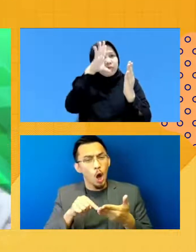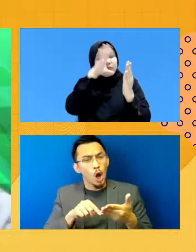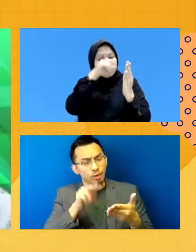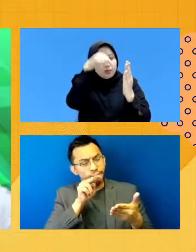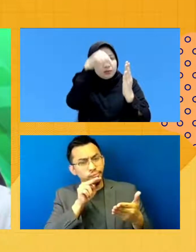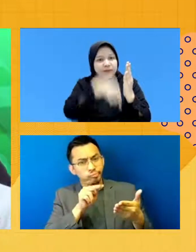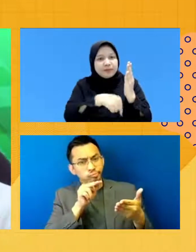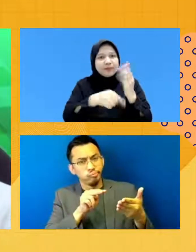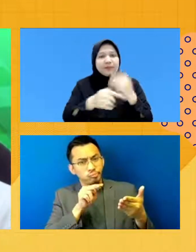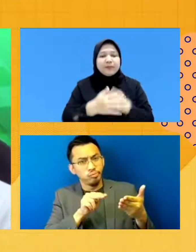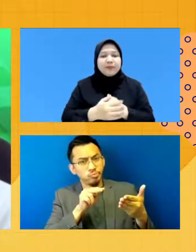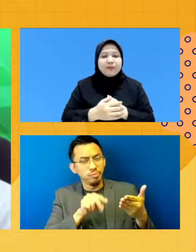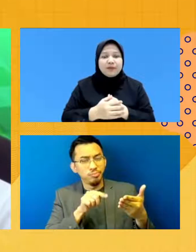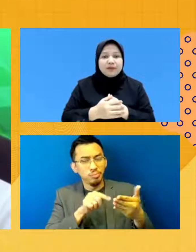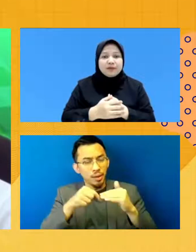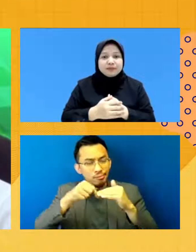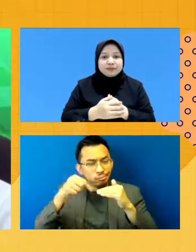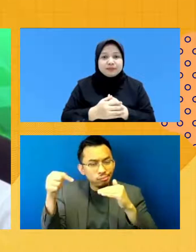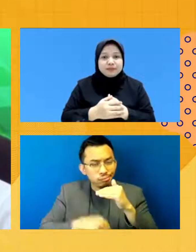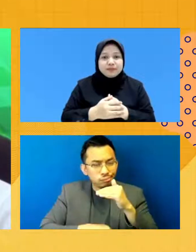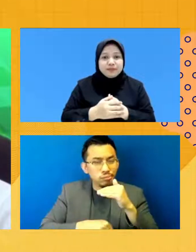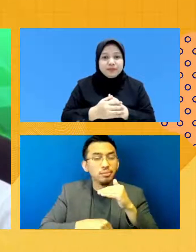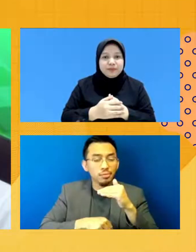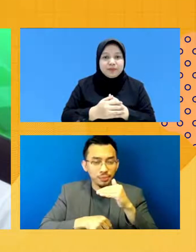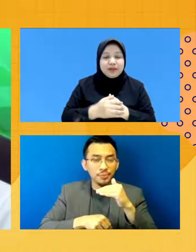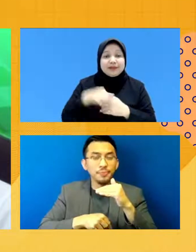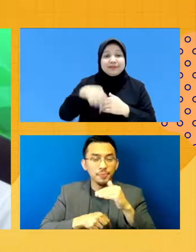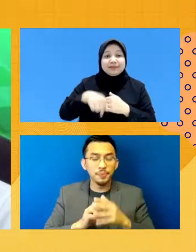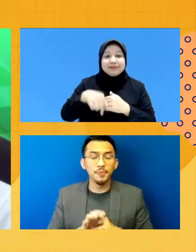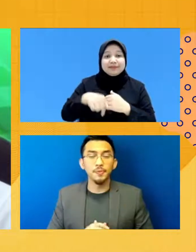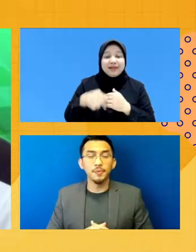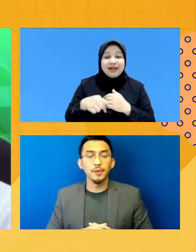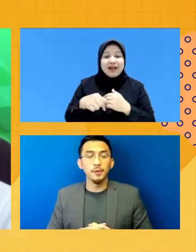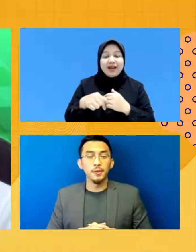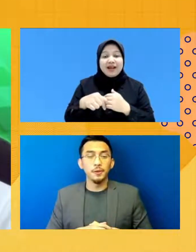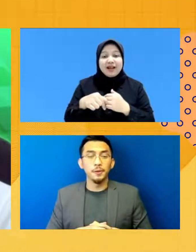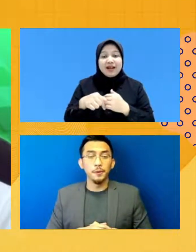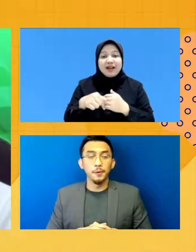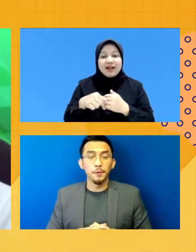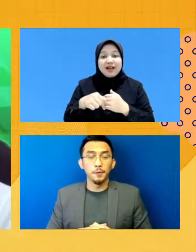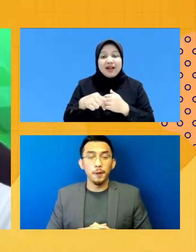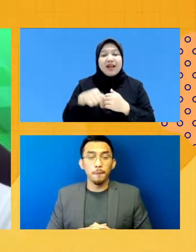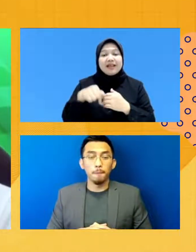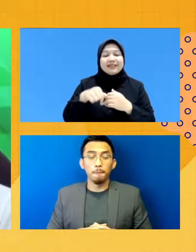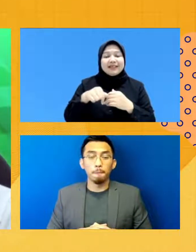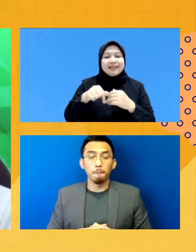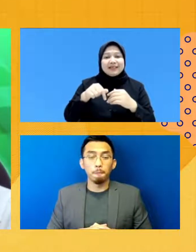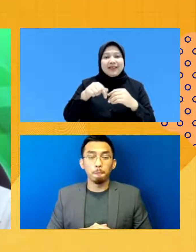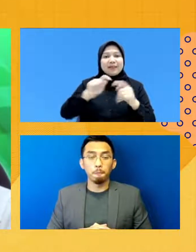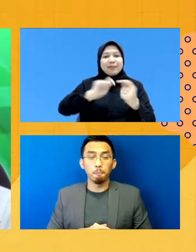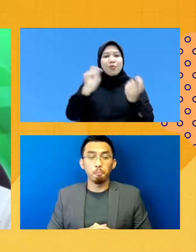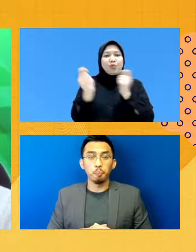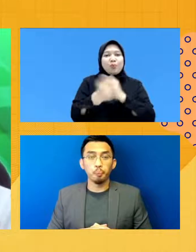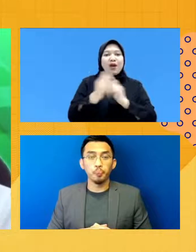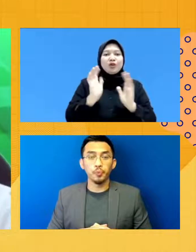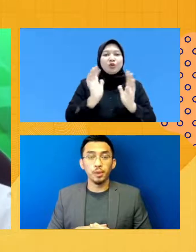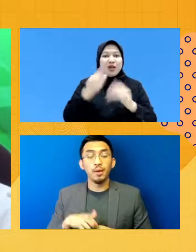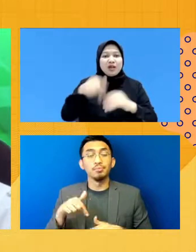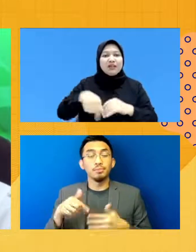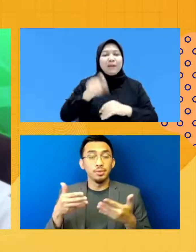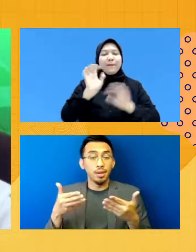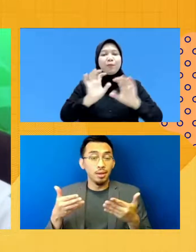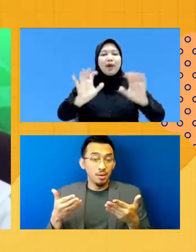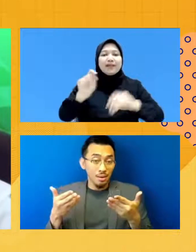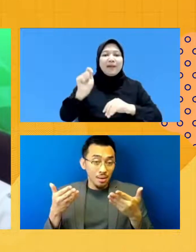since we are in a digital platform, since we are into the information, I actually want to talk about the privacy and